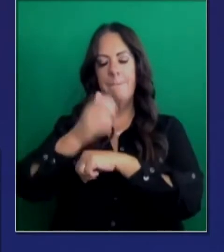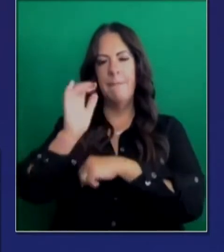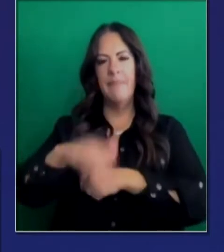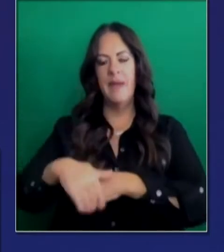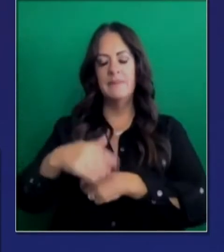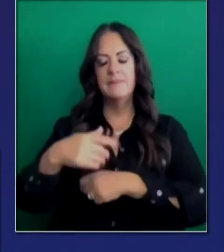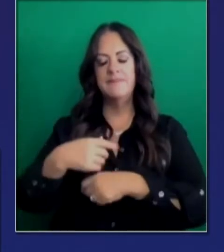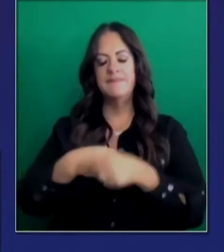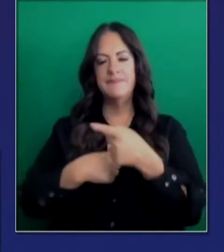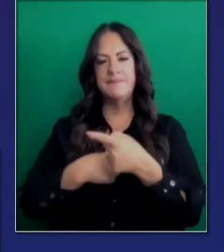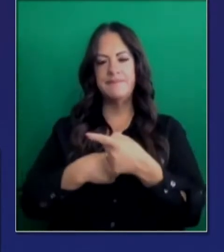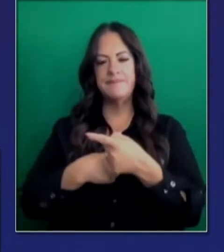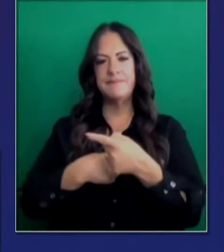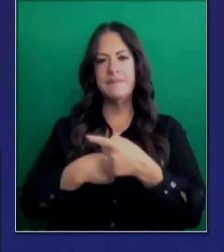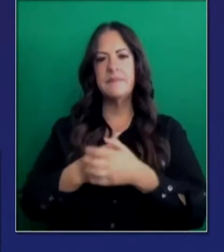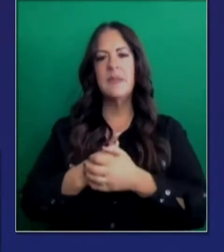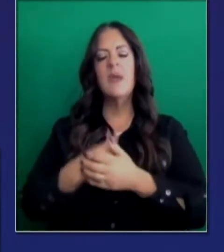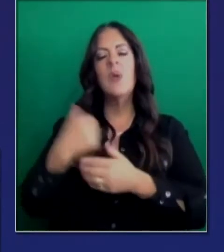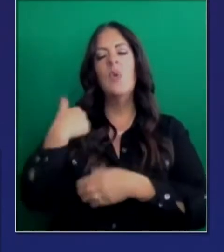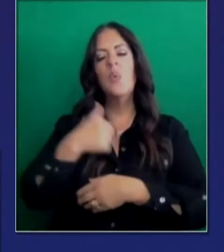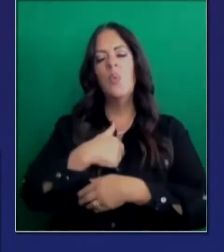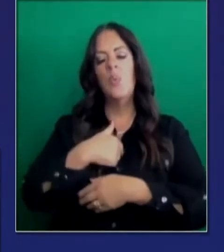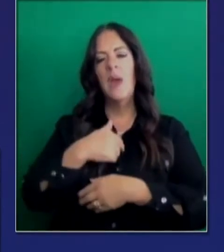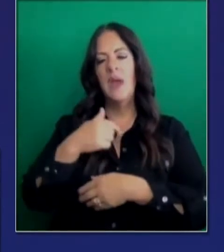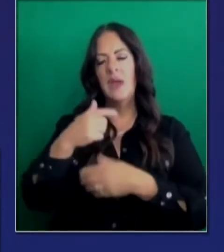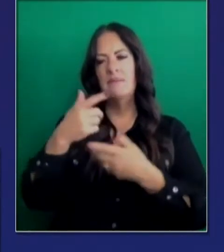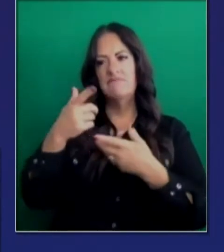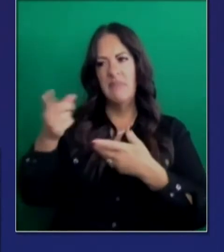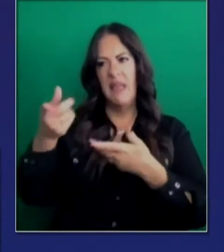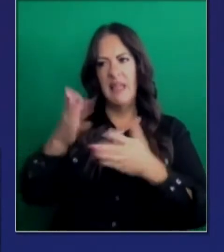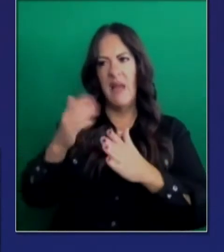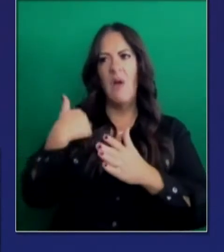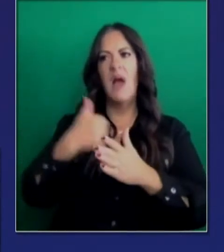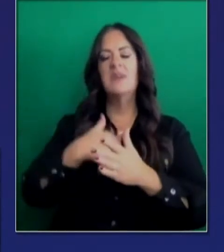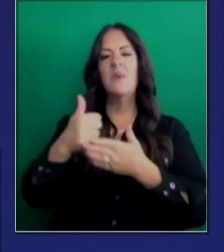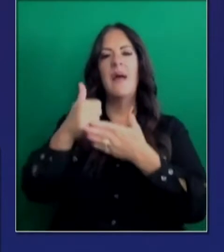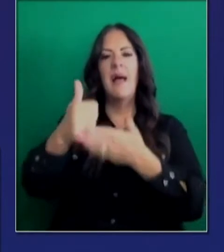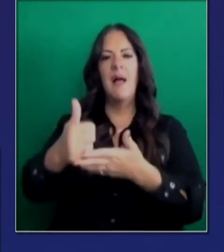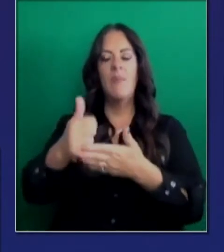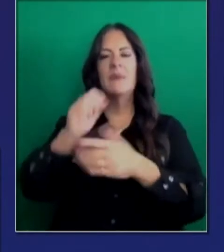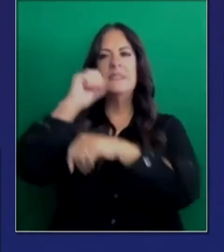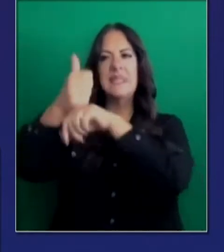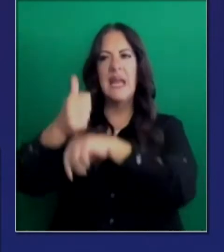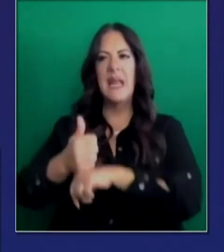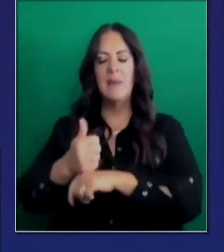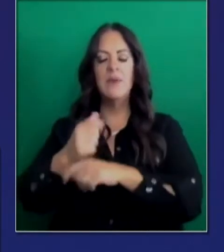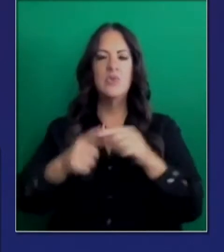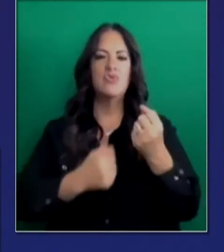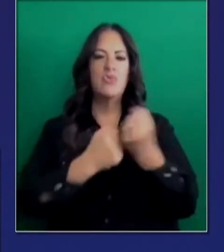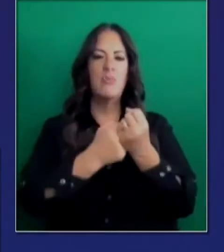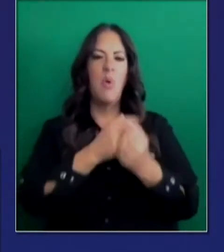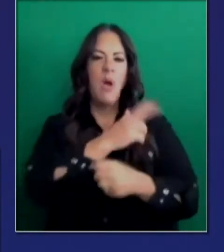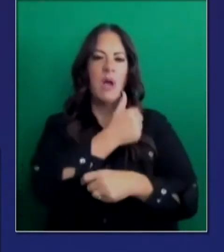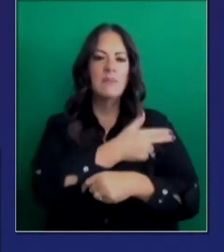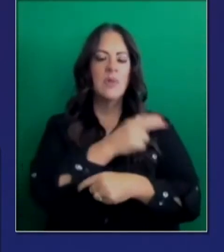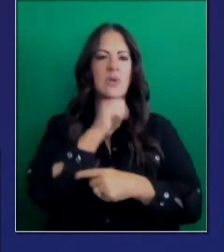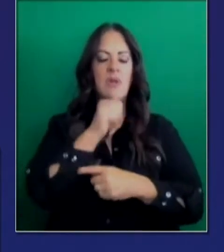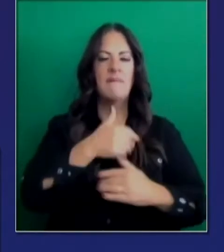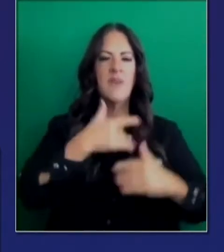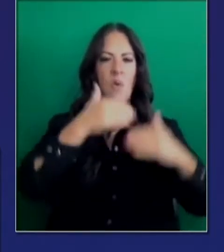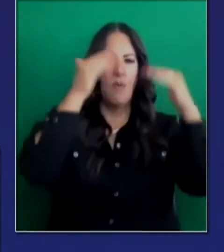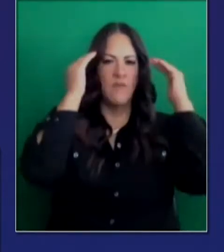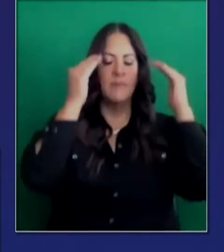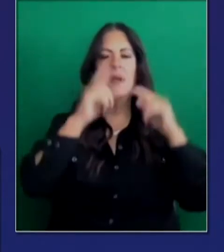ones we've stood up that will allow us to decompress, take off a little bit of the pressure, the census, total number of people at